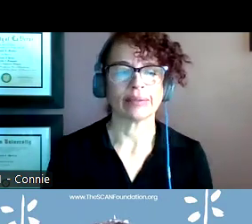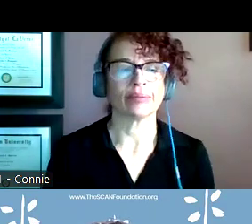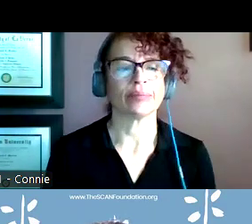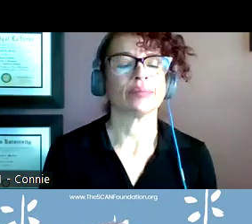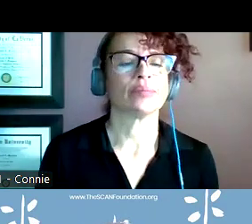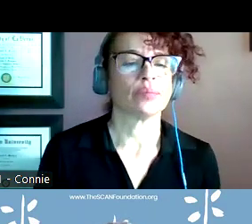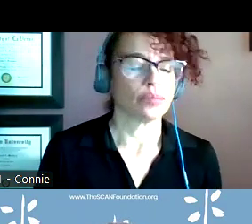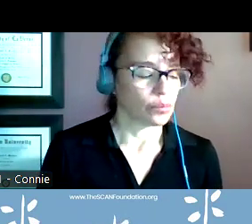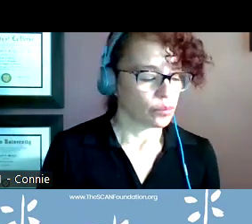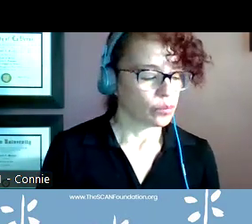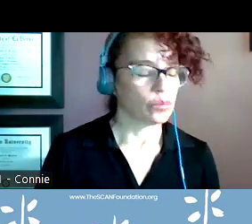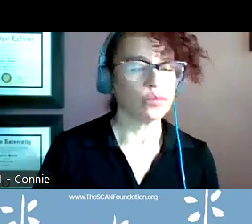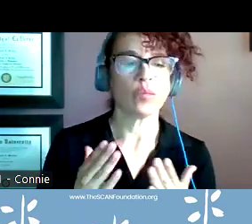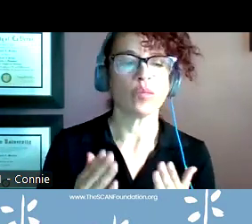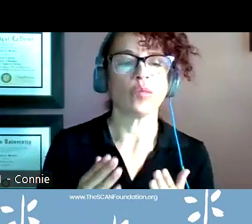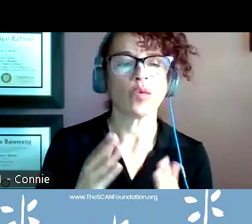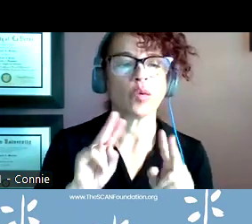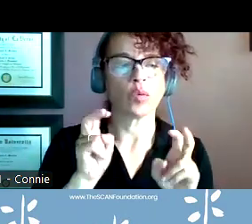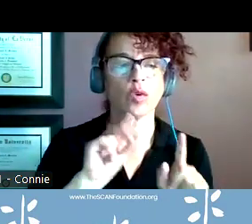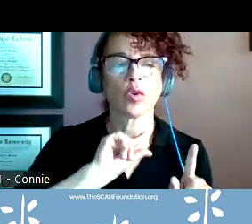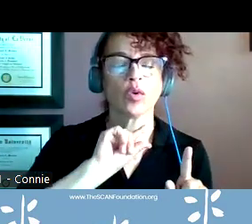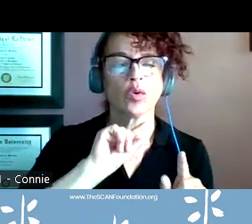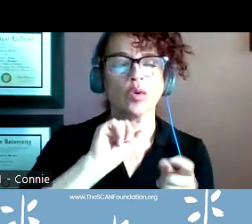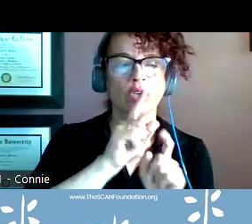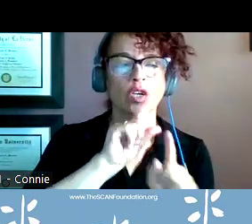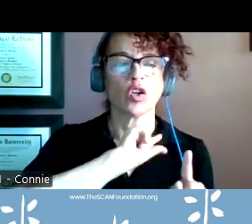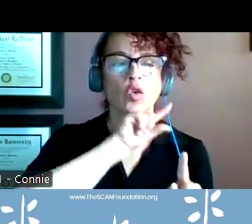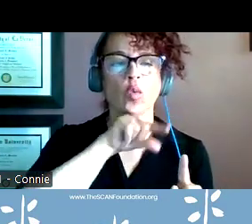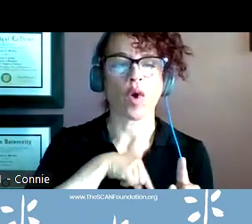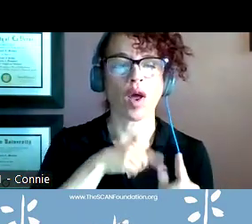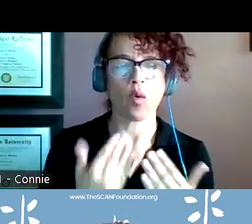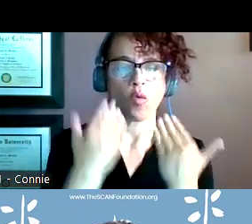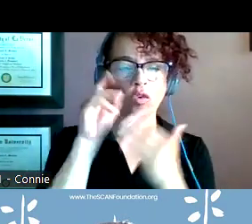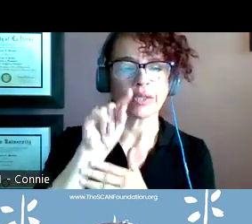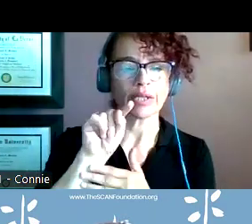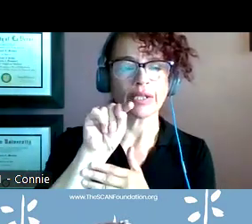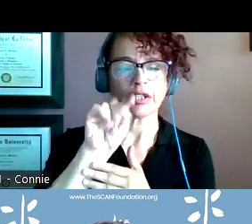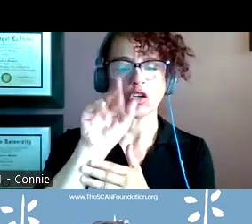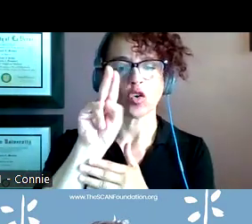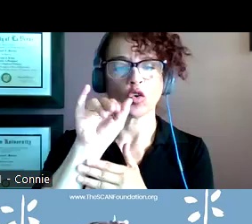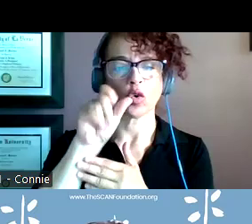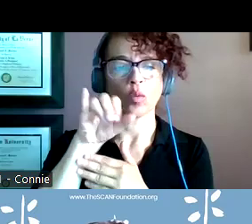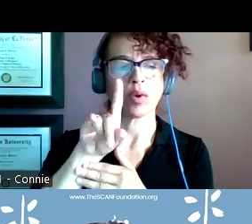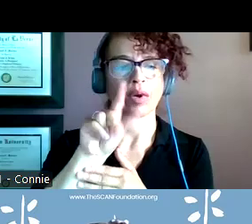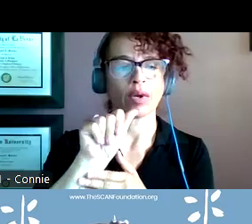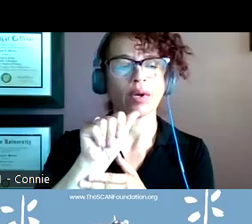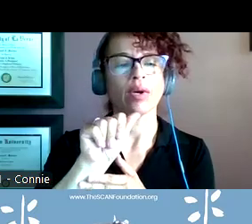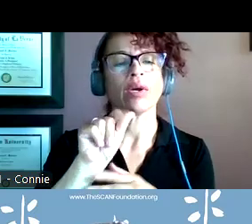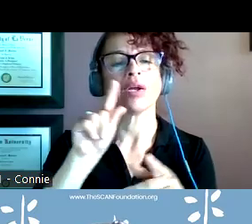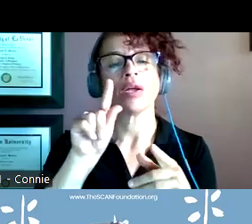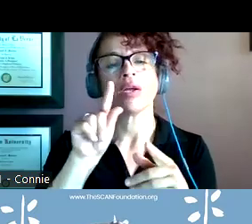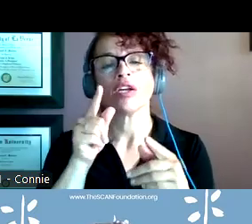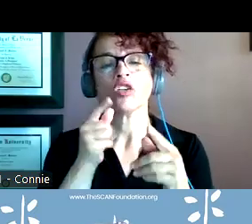slide. So next is quality oversight and transparency. And I think when responsibility for oversight and delivery